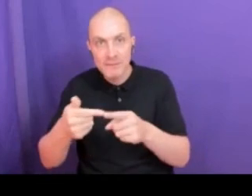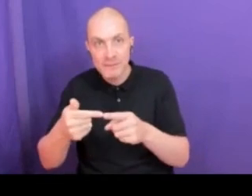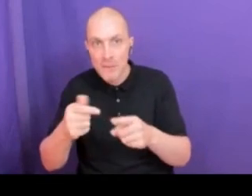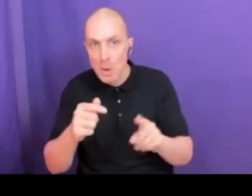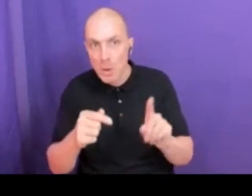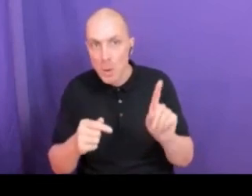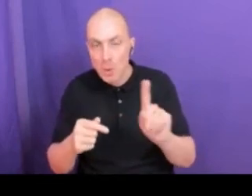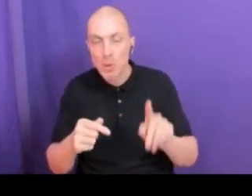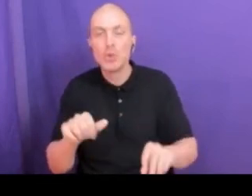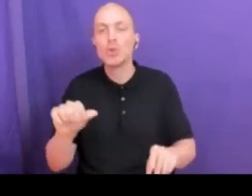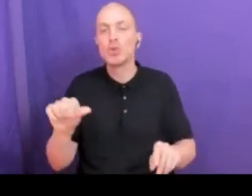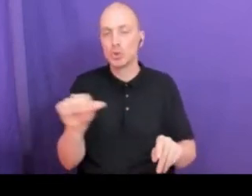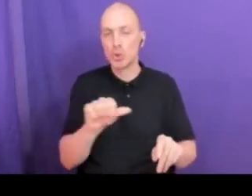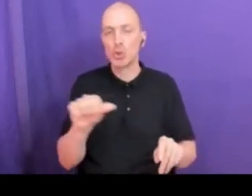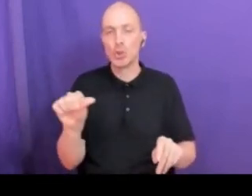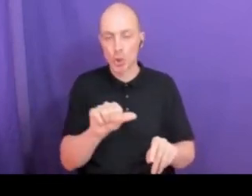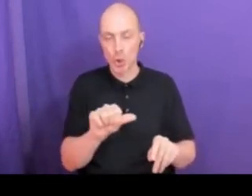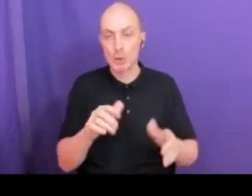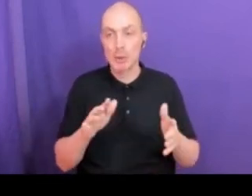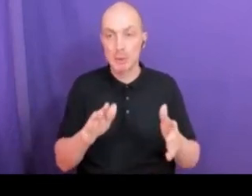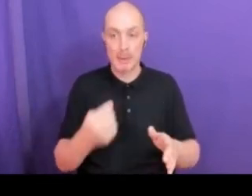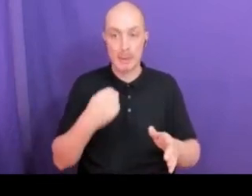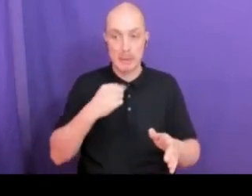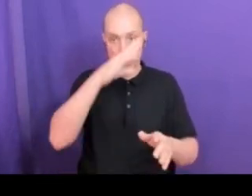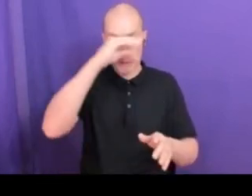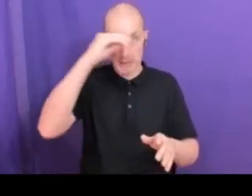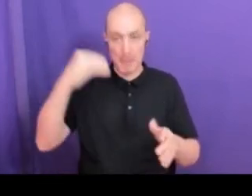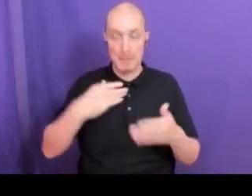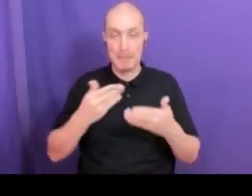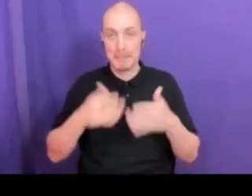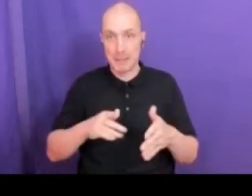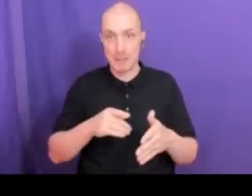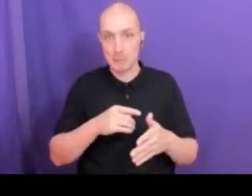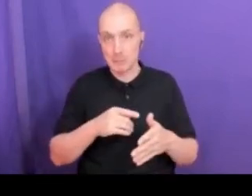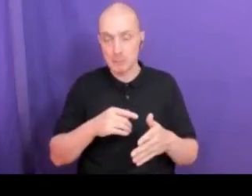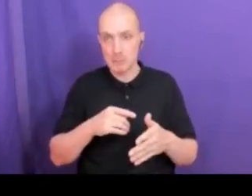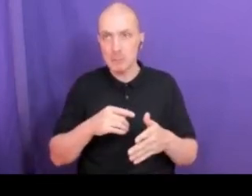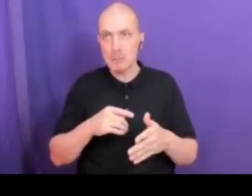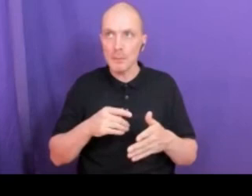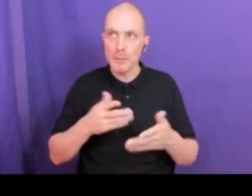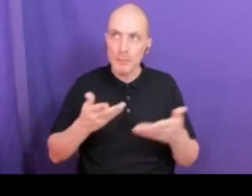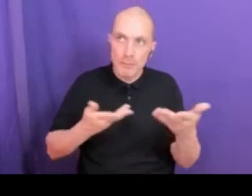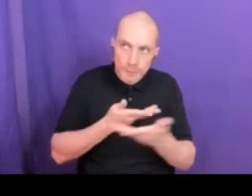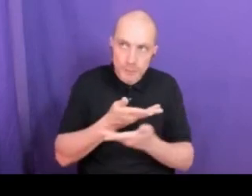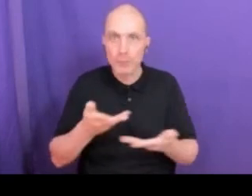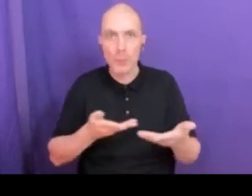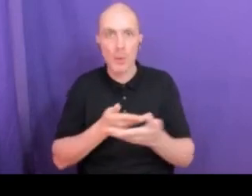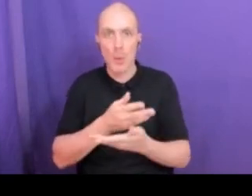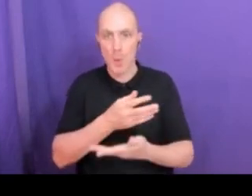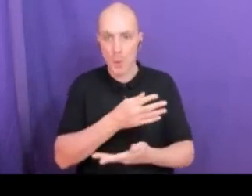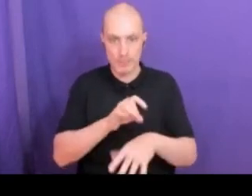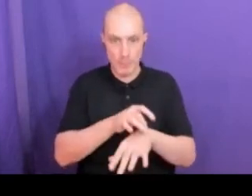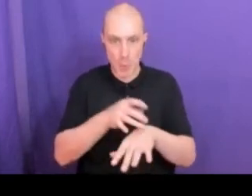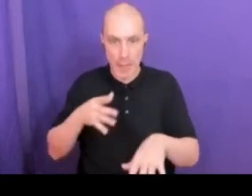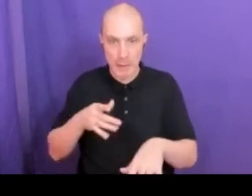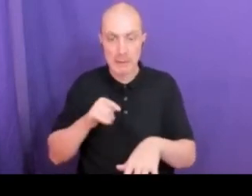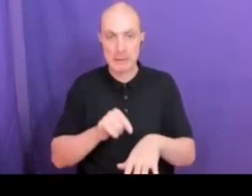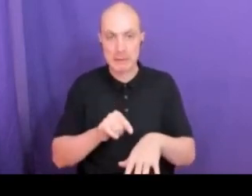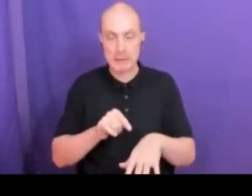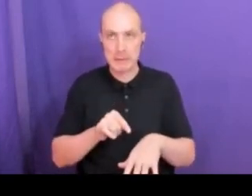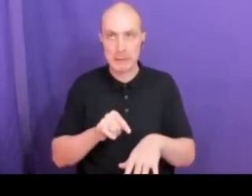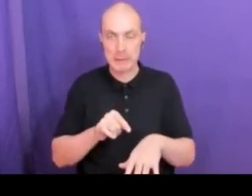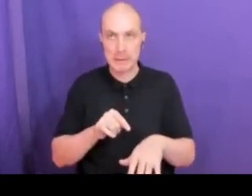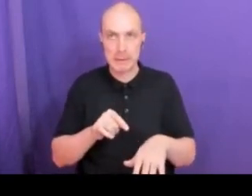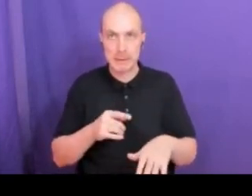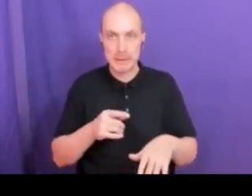having over the summer with clinicians, with people who work in these services, people who call them memory clinics,